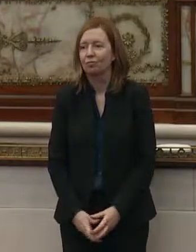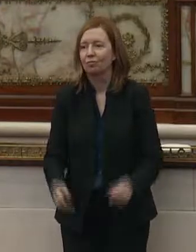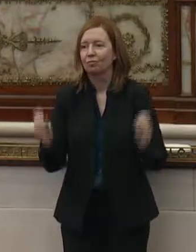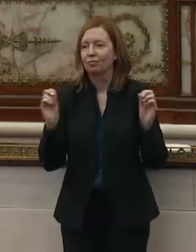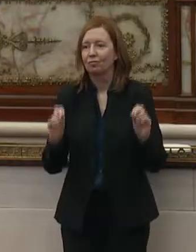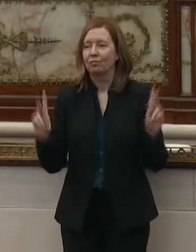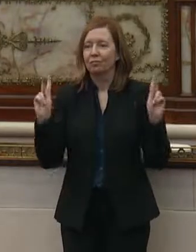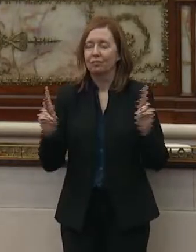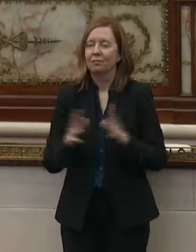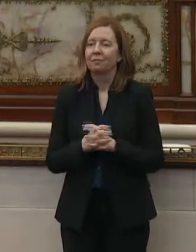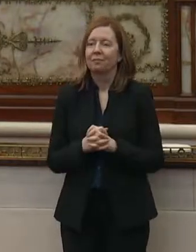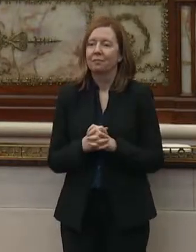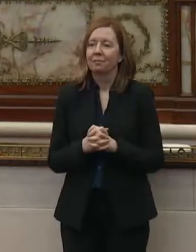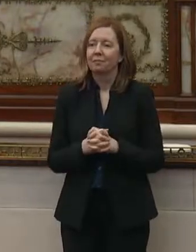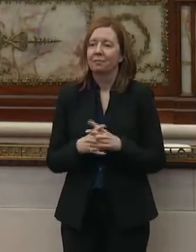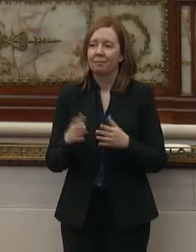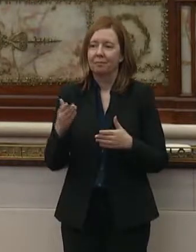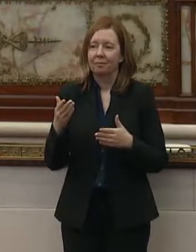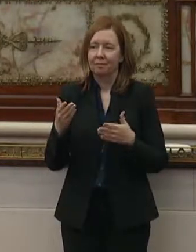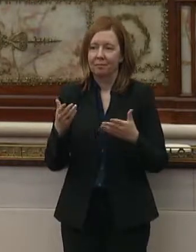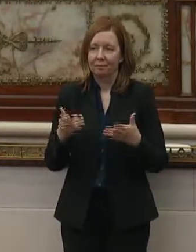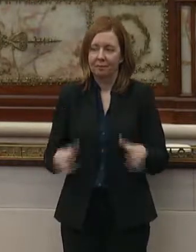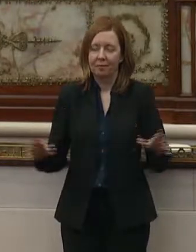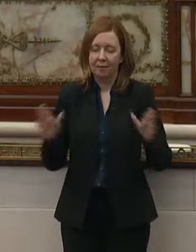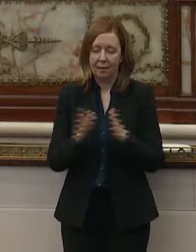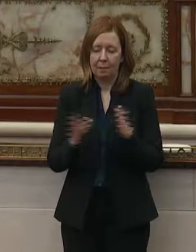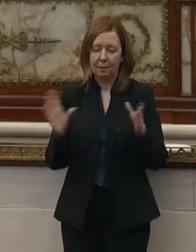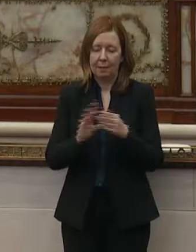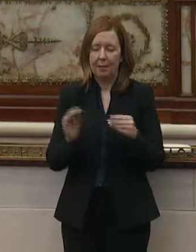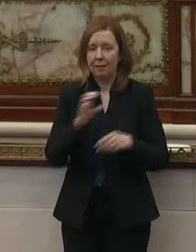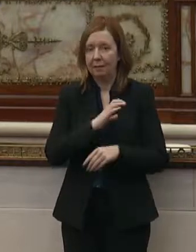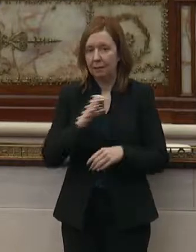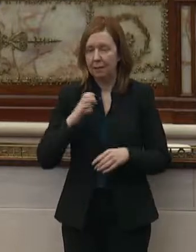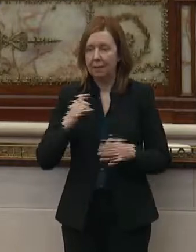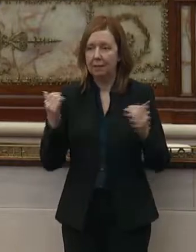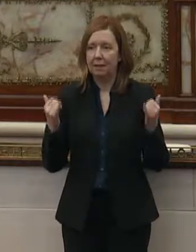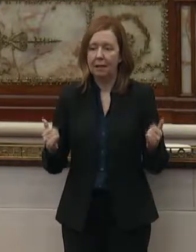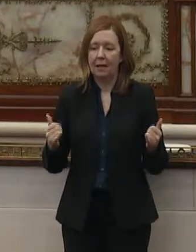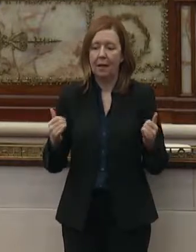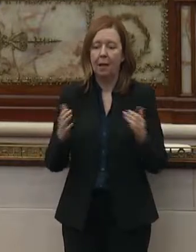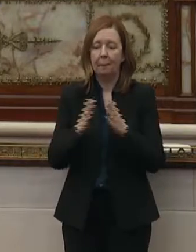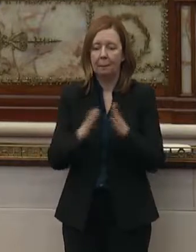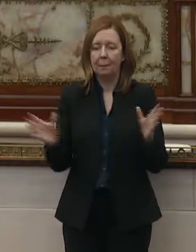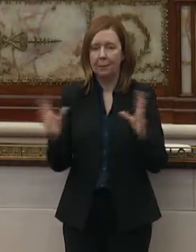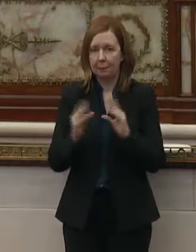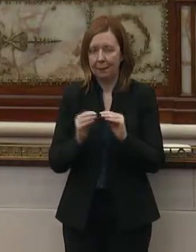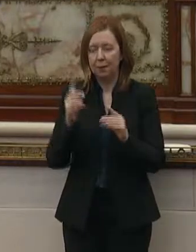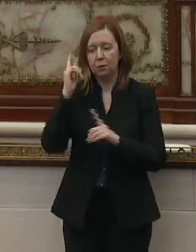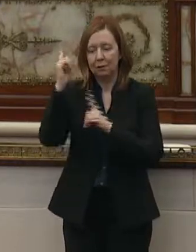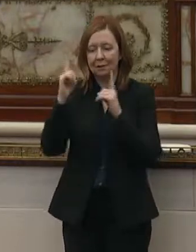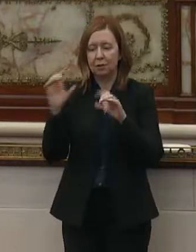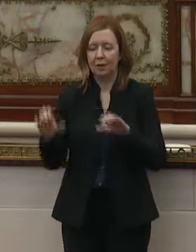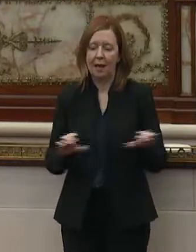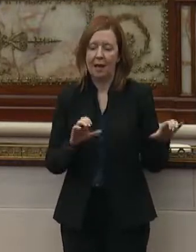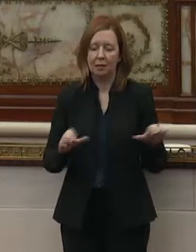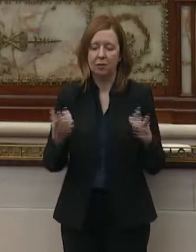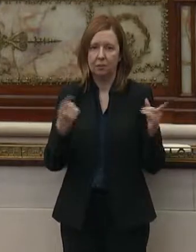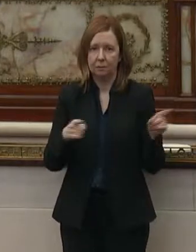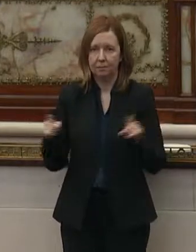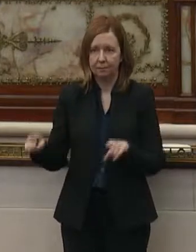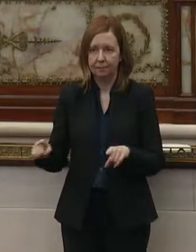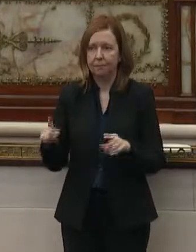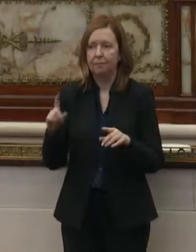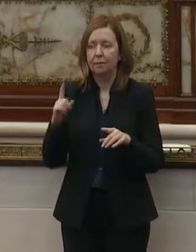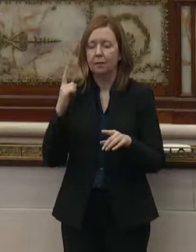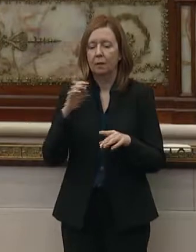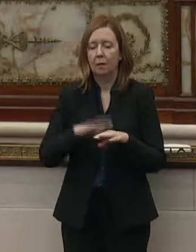Okay. This concludes the public hearing of the committee. We will now go into a public meeting to consider the action to be taken on